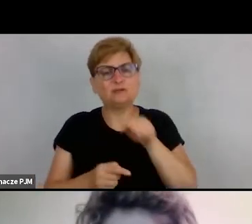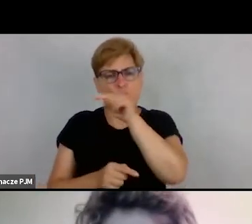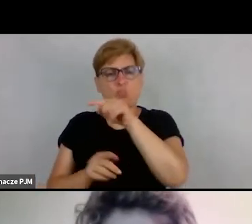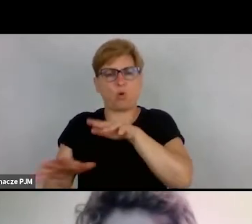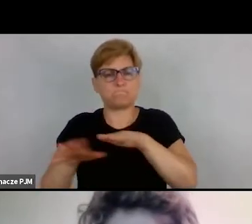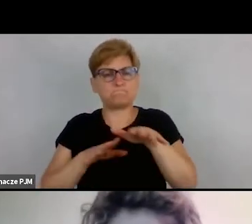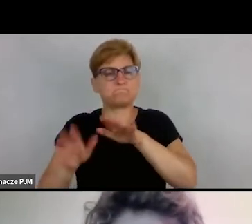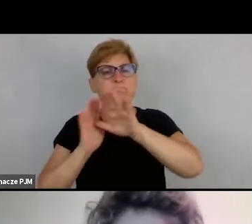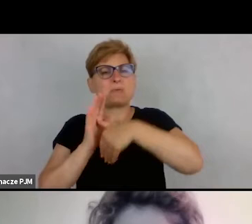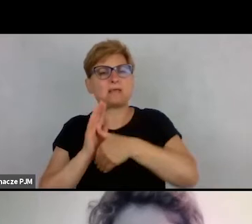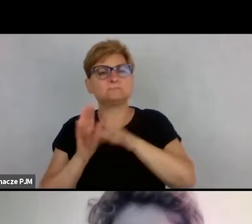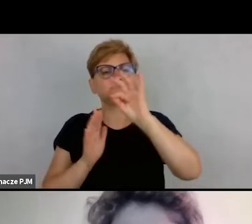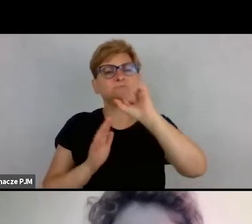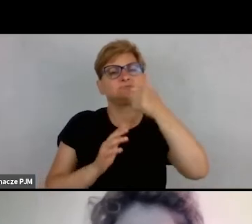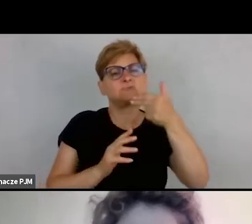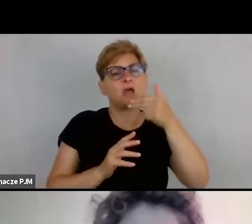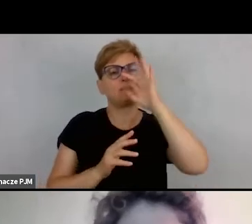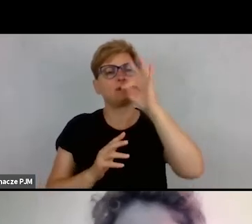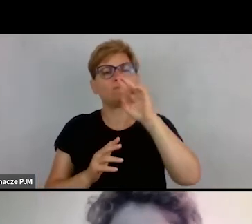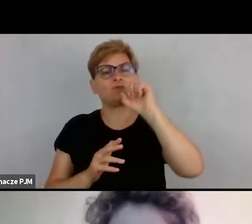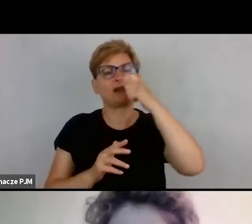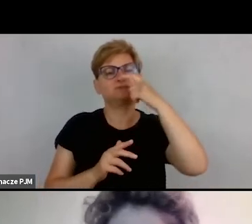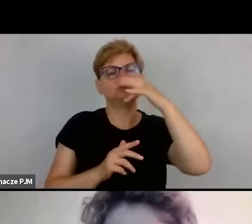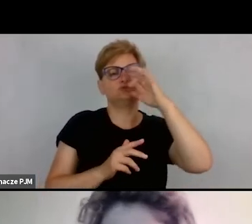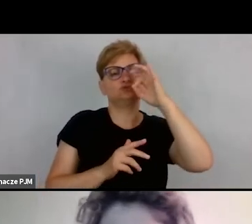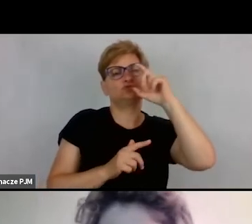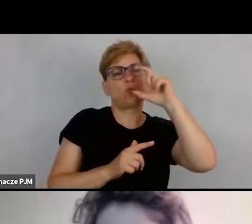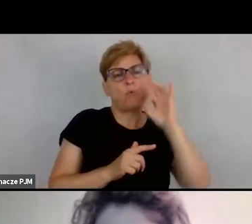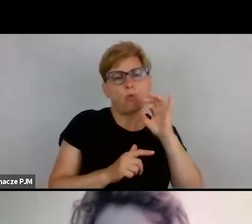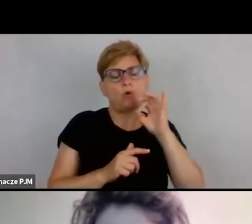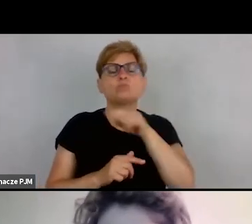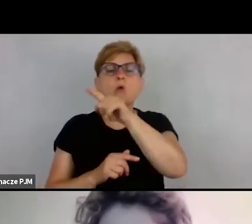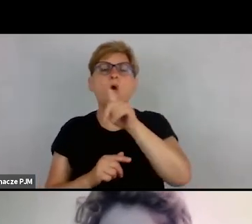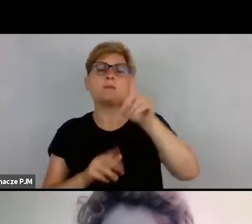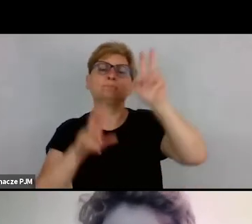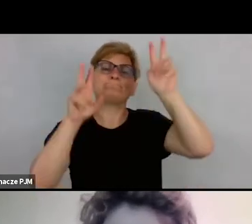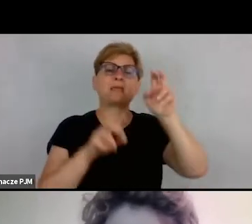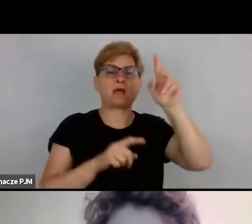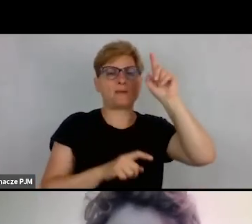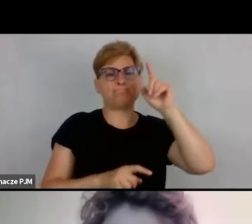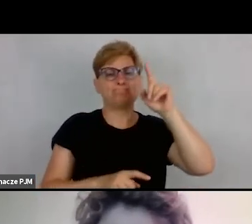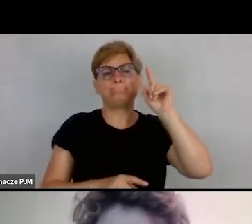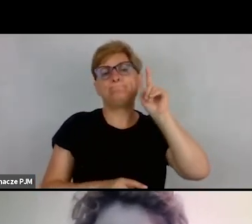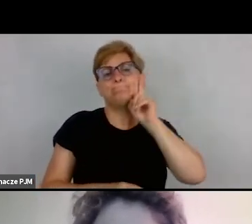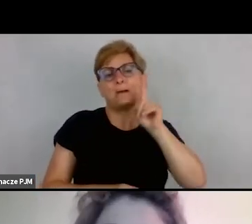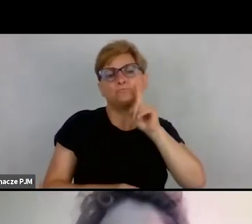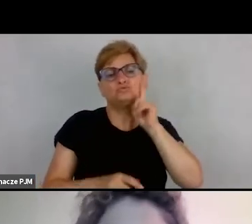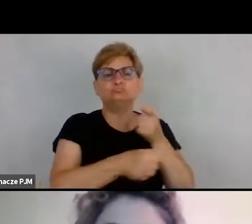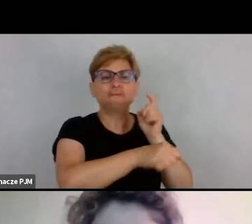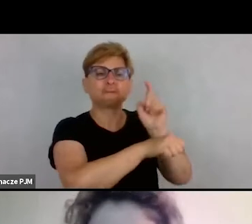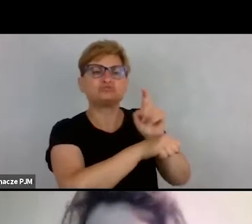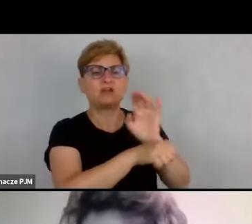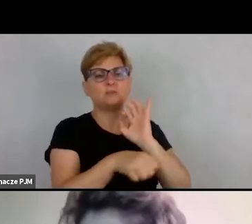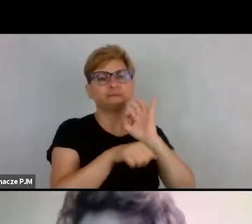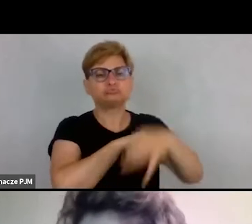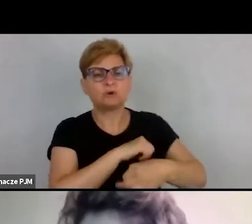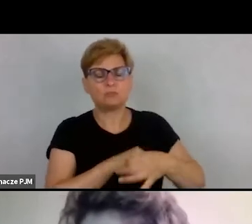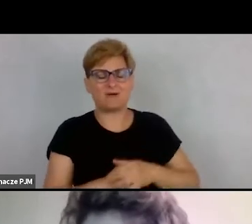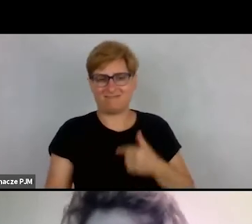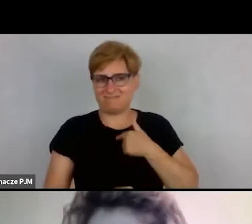at night. And so during the day, I could volunteer at Move. They didn't have a budget for any of the work that I wanted to